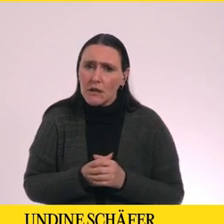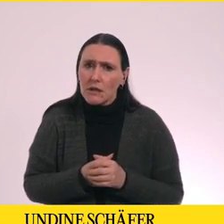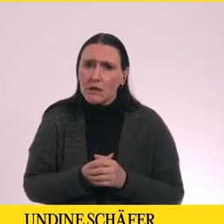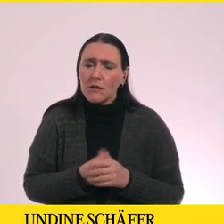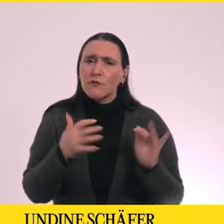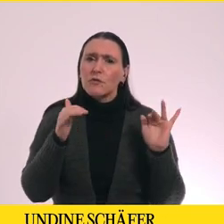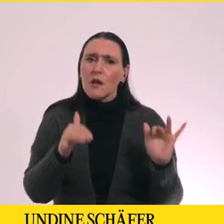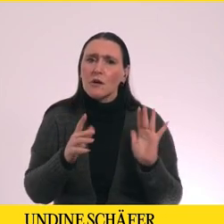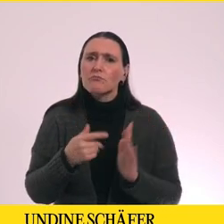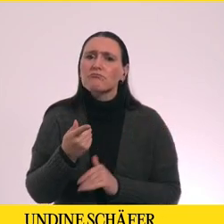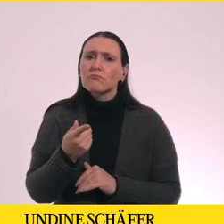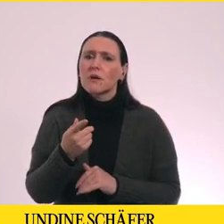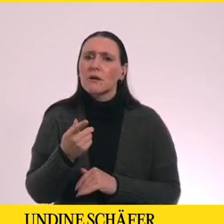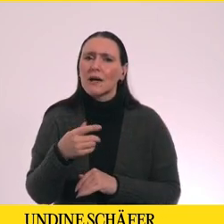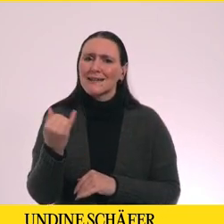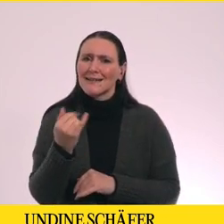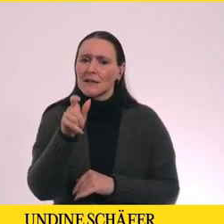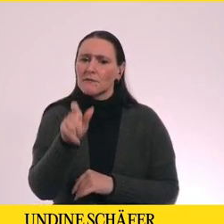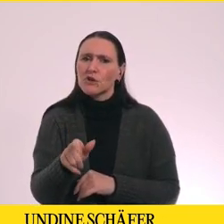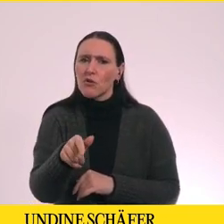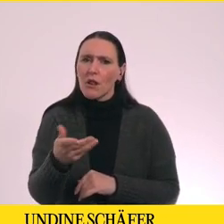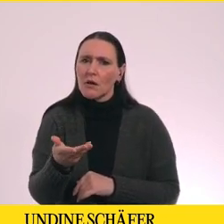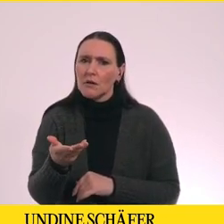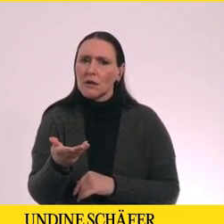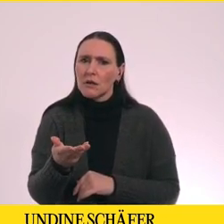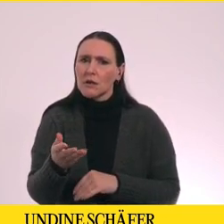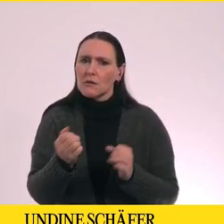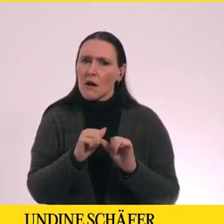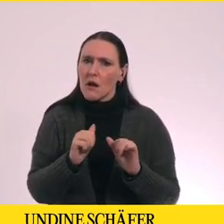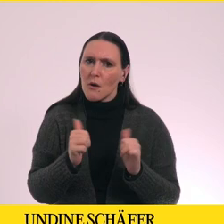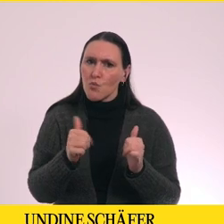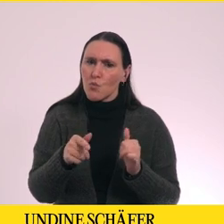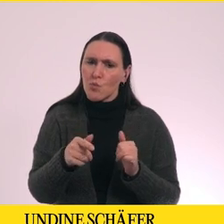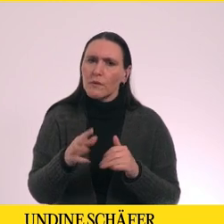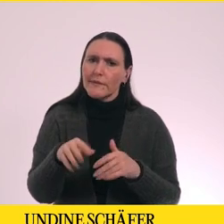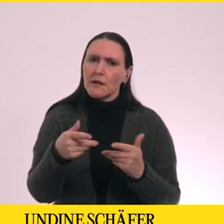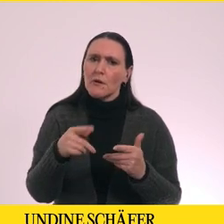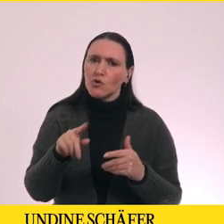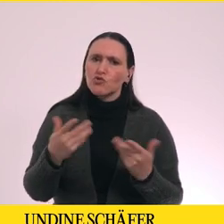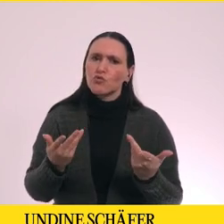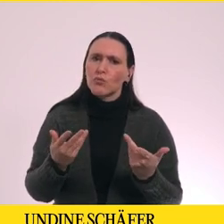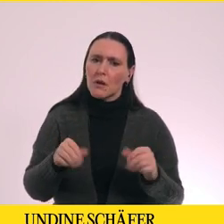individual and the freedom to access a full life?